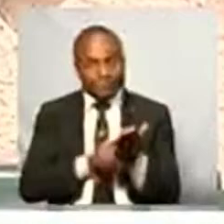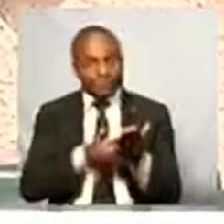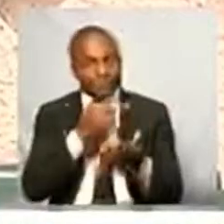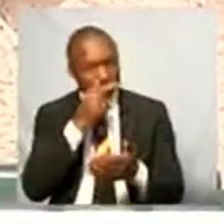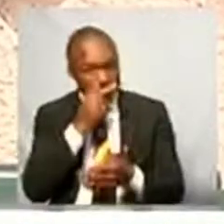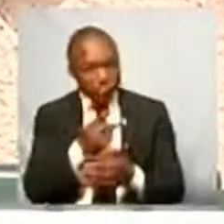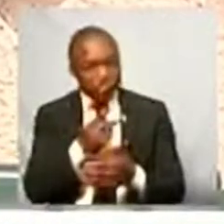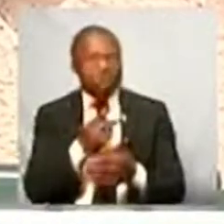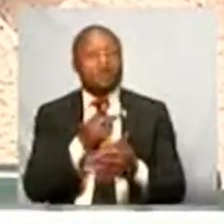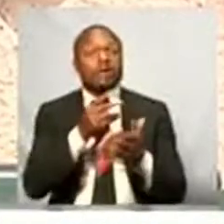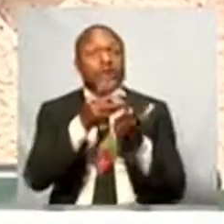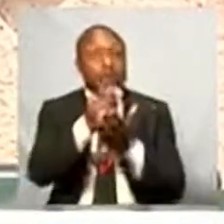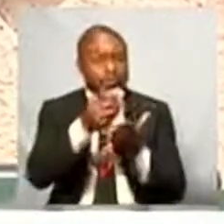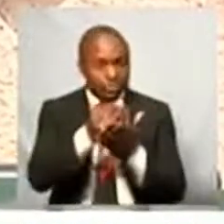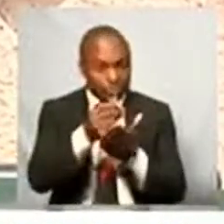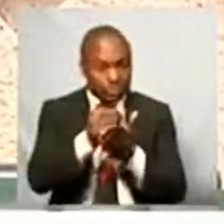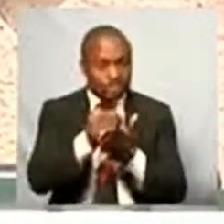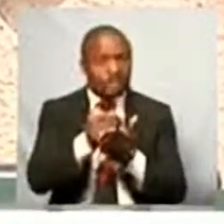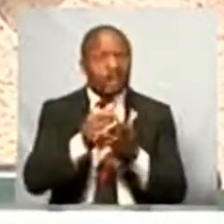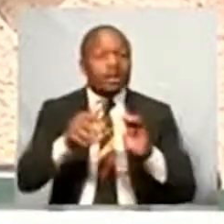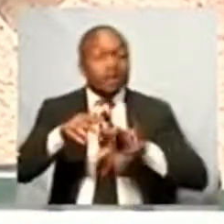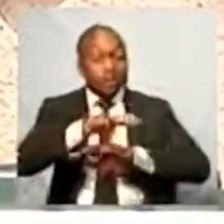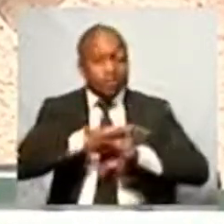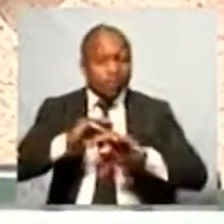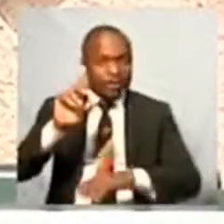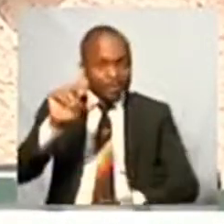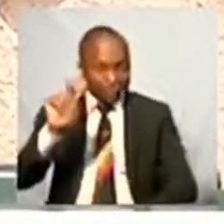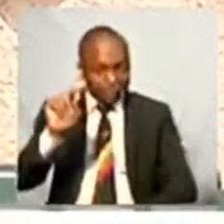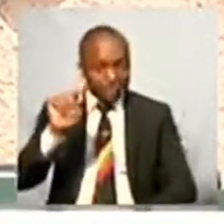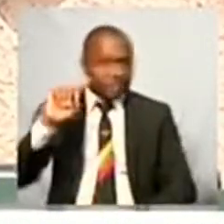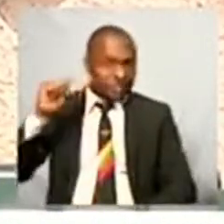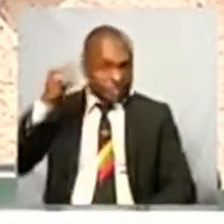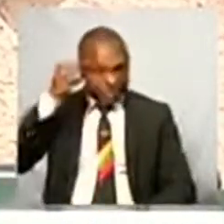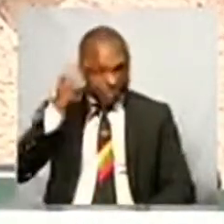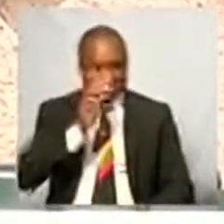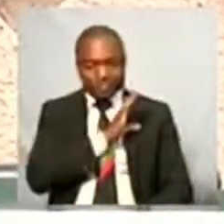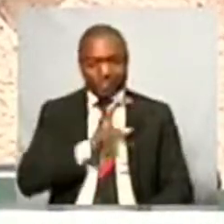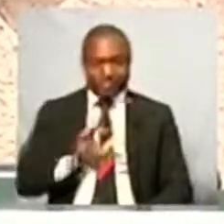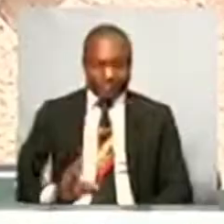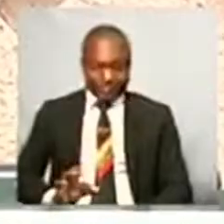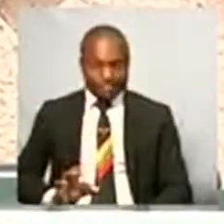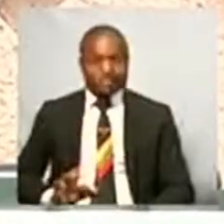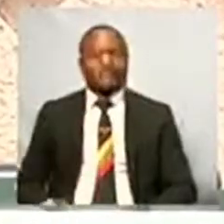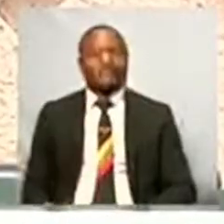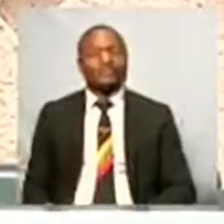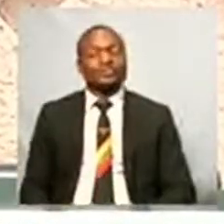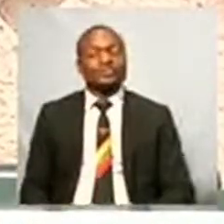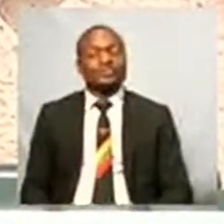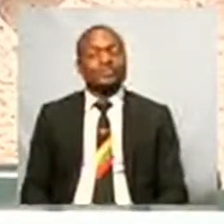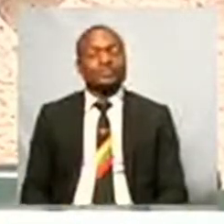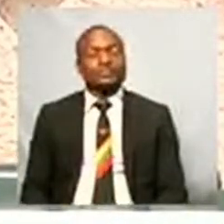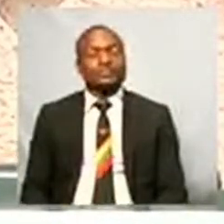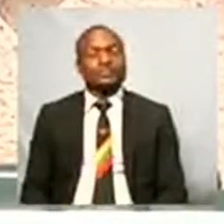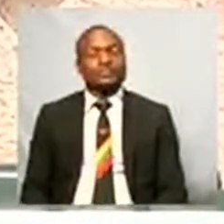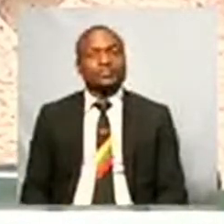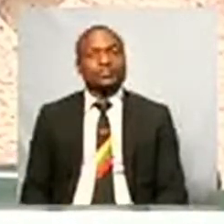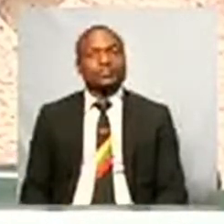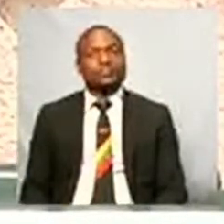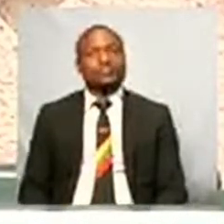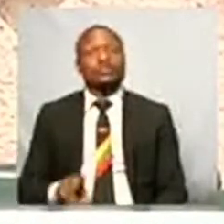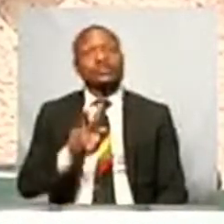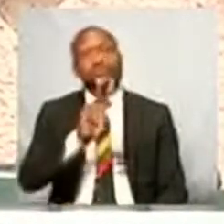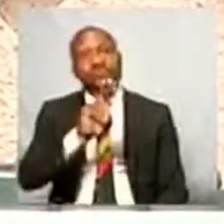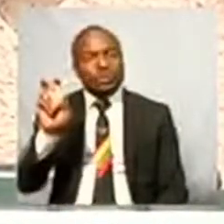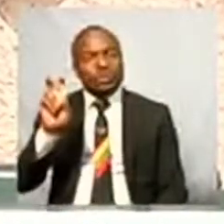at the accounts of over 20 parastatals, and it goes into 200